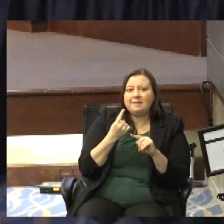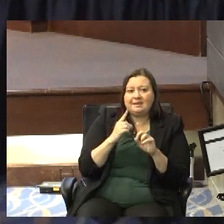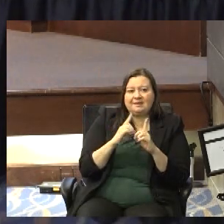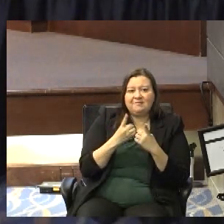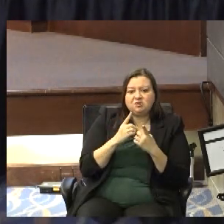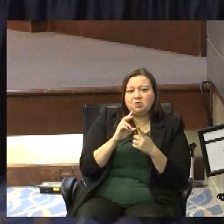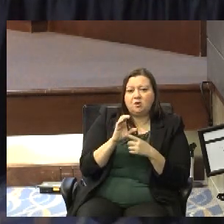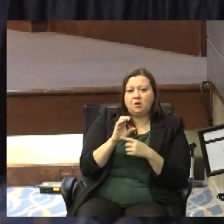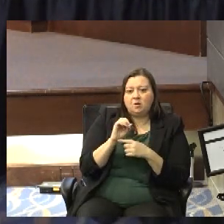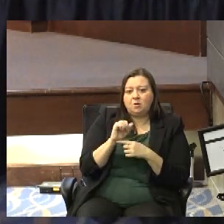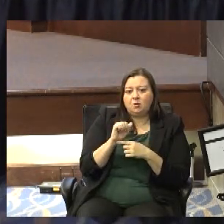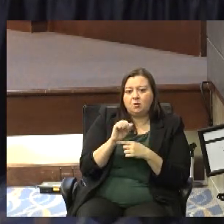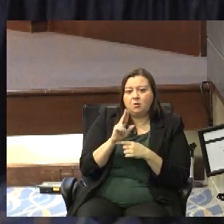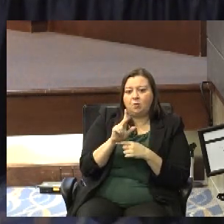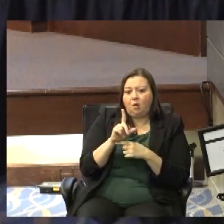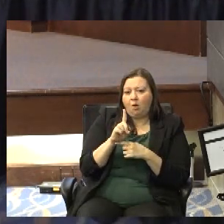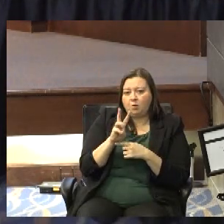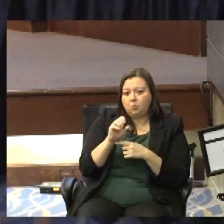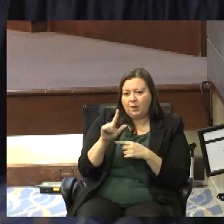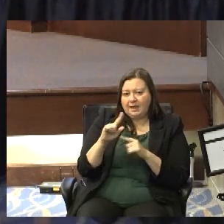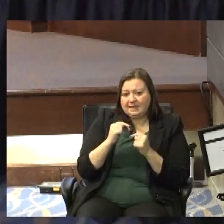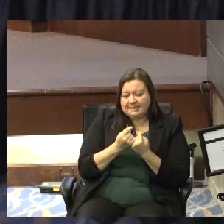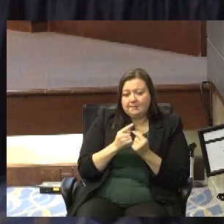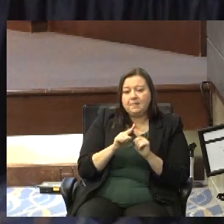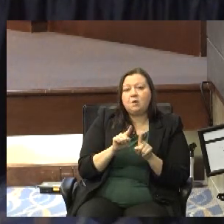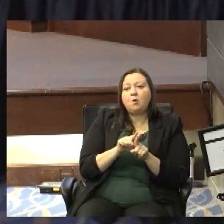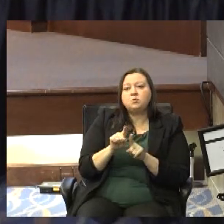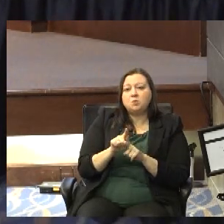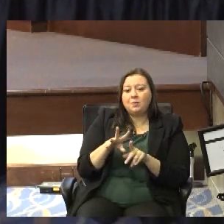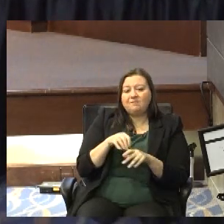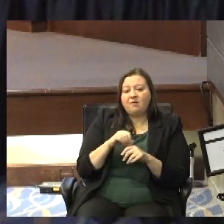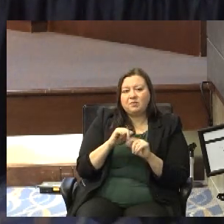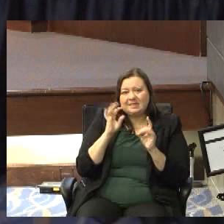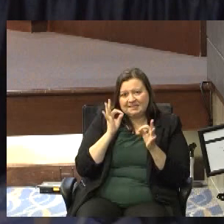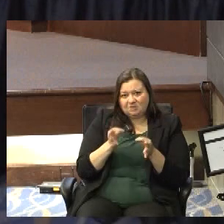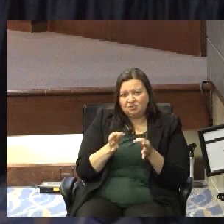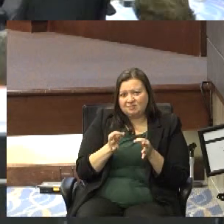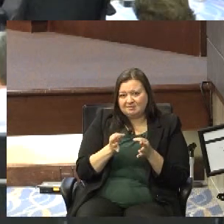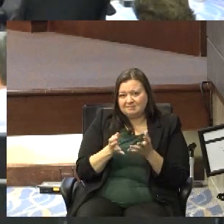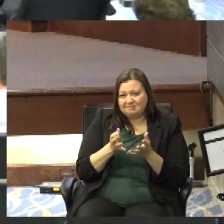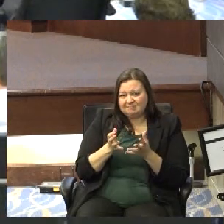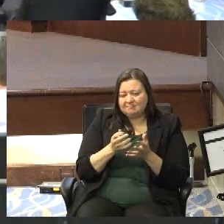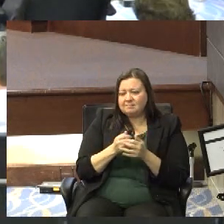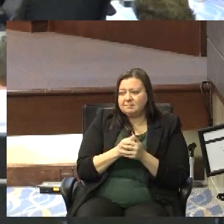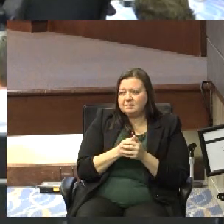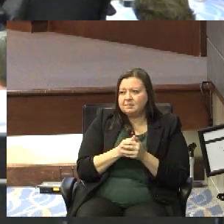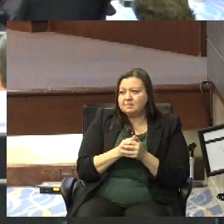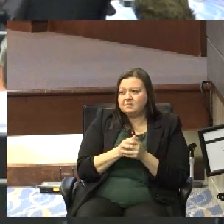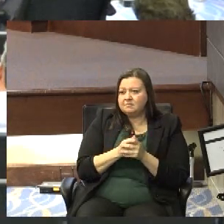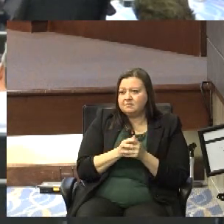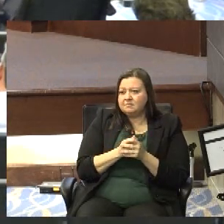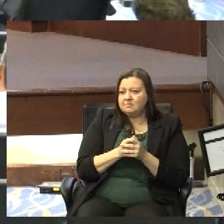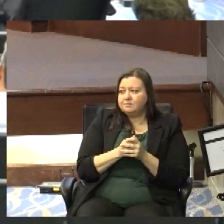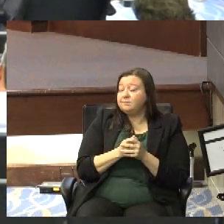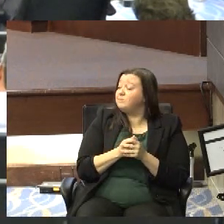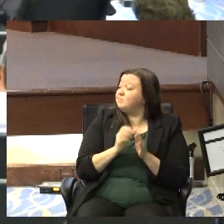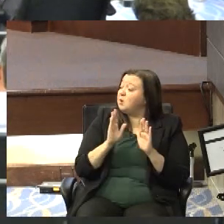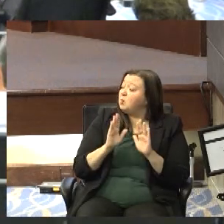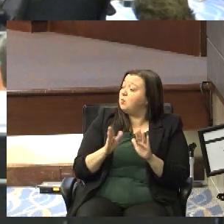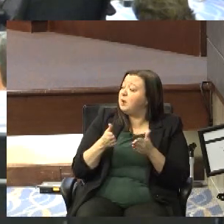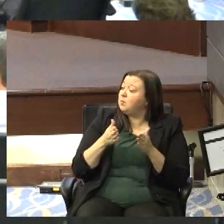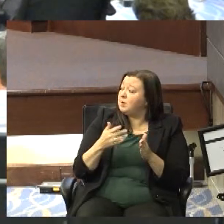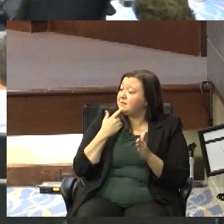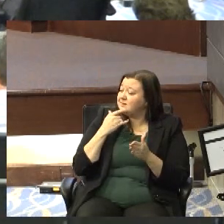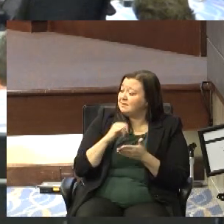Caldwell team, but it also helps the city achieve some of its vision as well. Yeah, that's a really great way to say that. I appreciate that. And